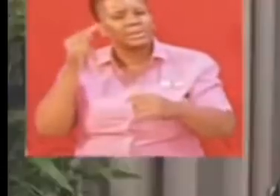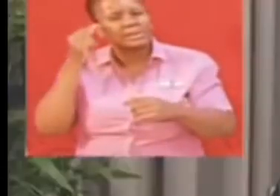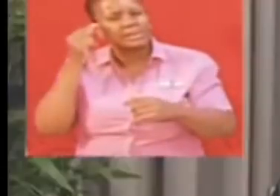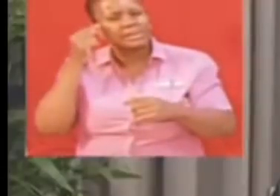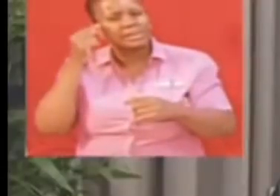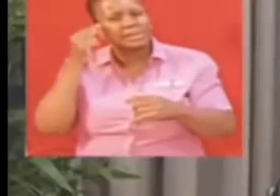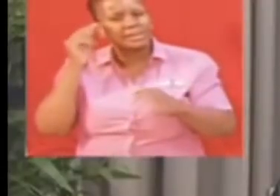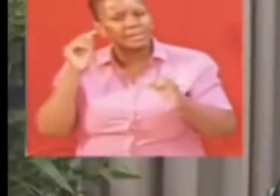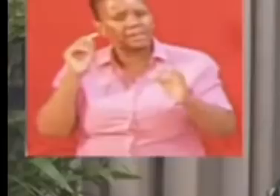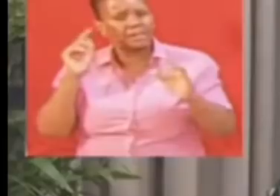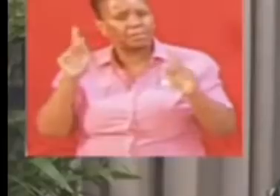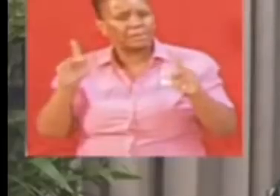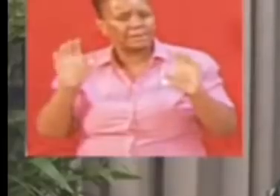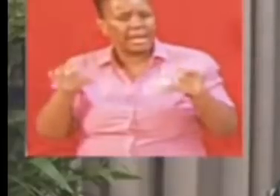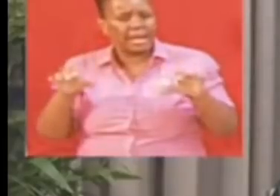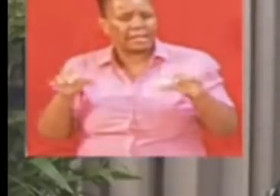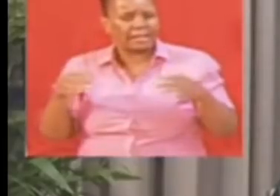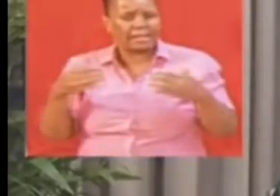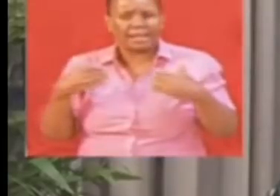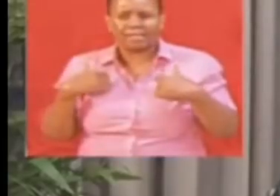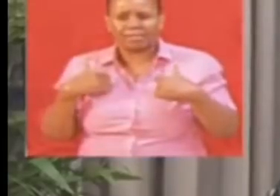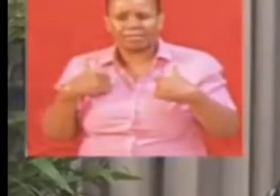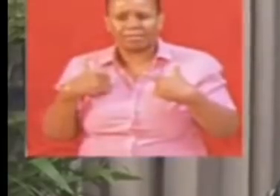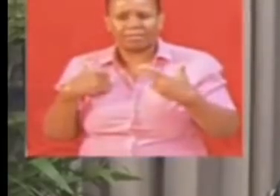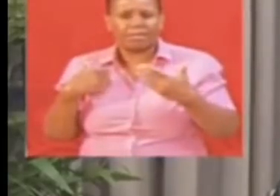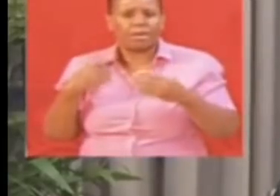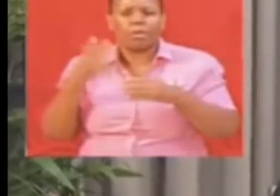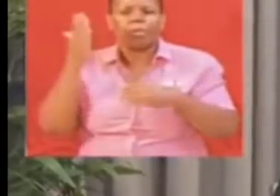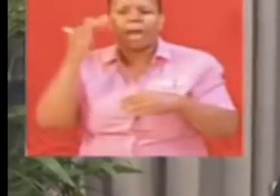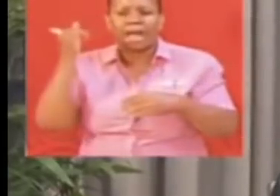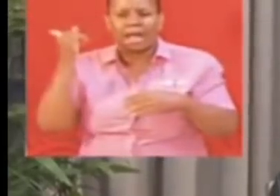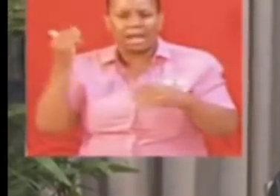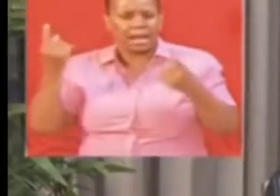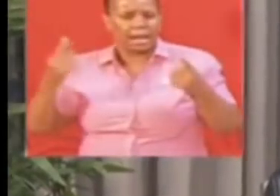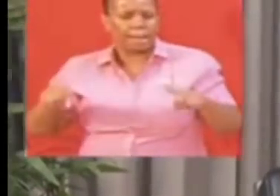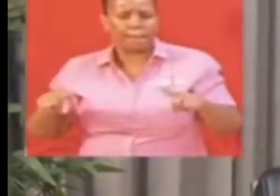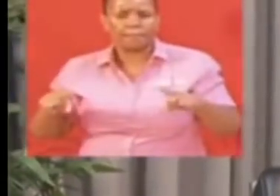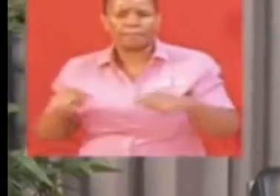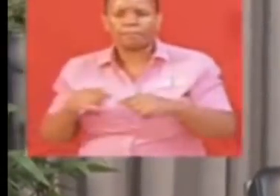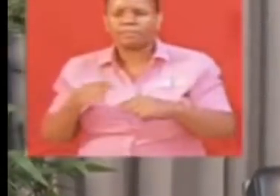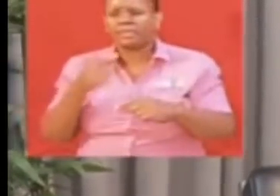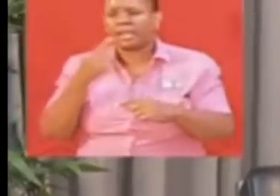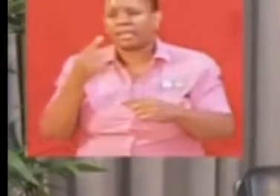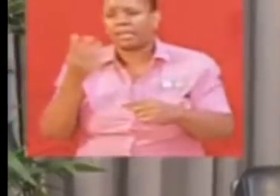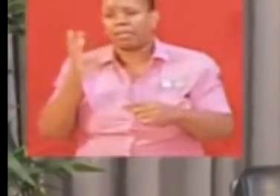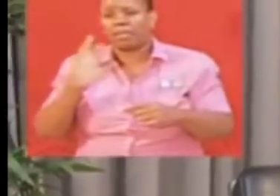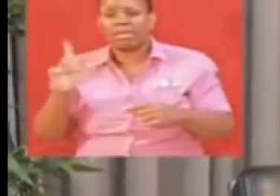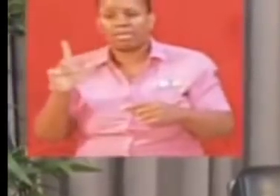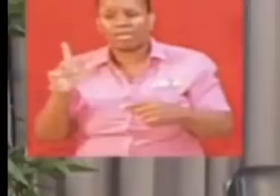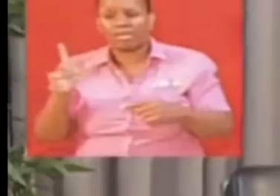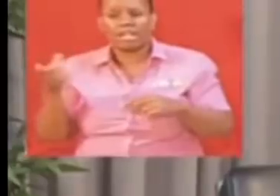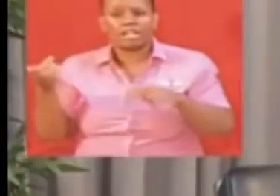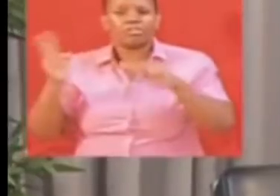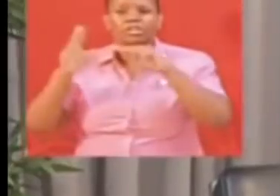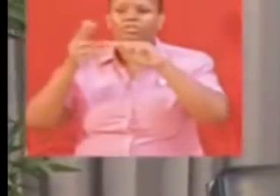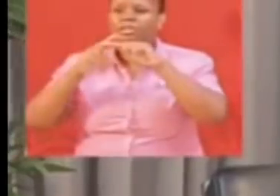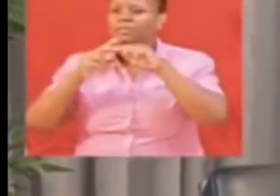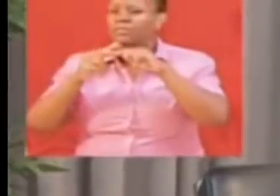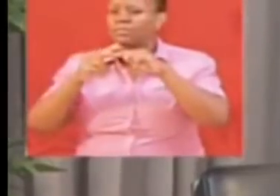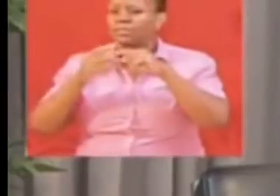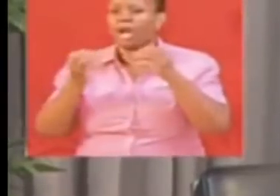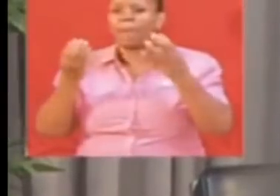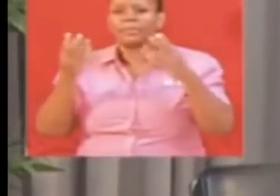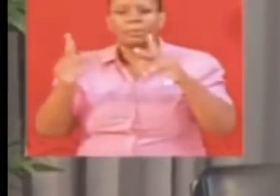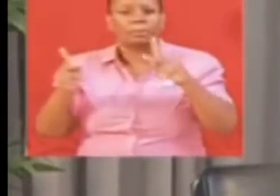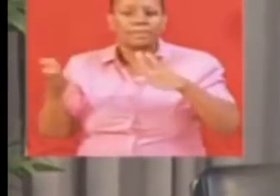No, I think it just has to do with the increased number of cases that we see. So the greater the number of cases, the greater the number of persons